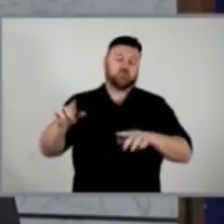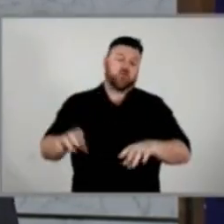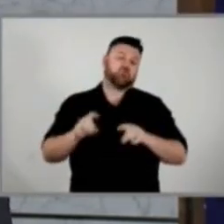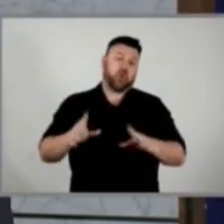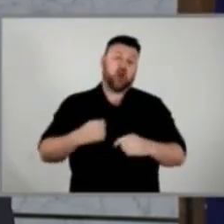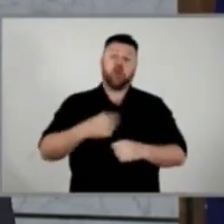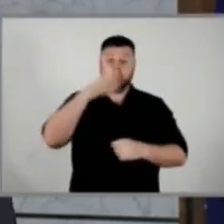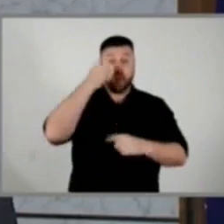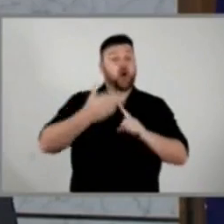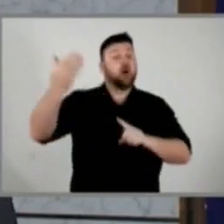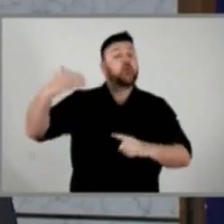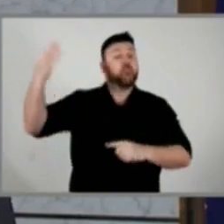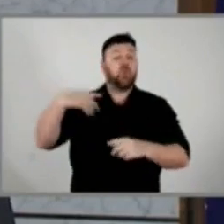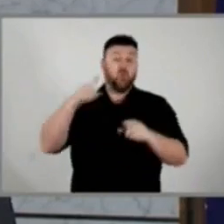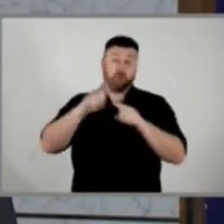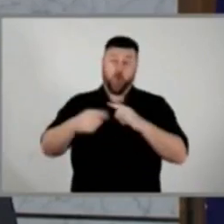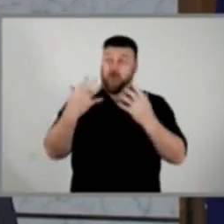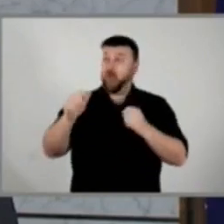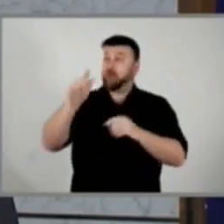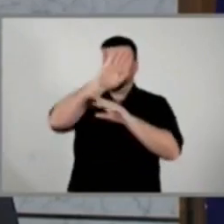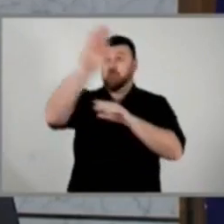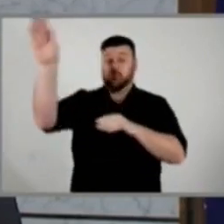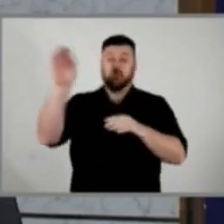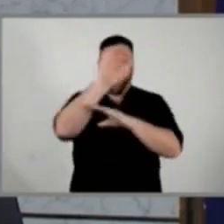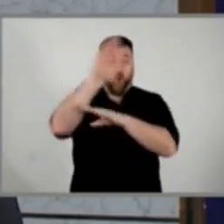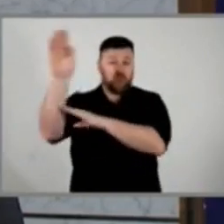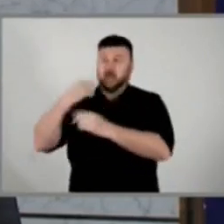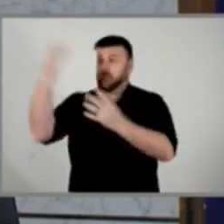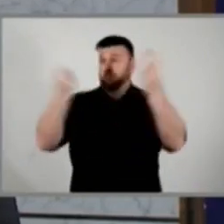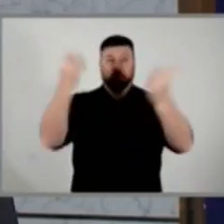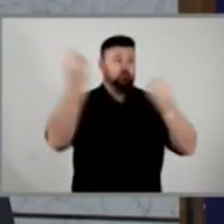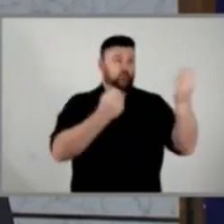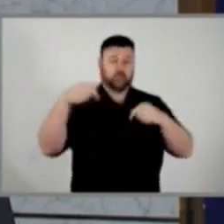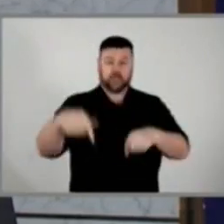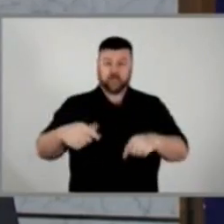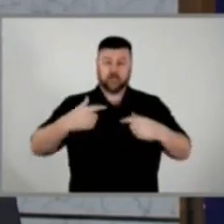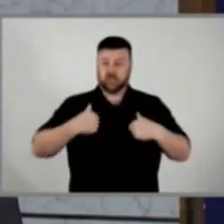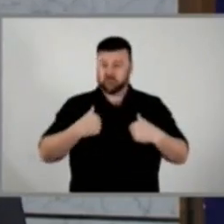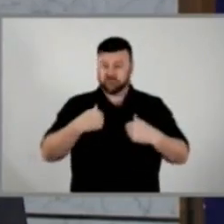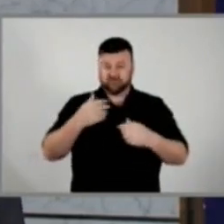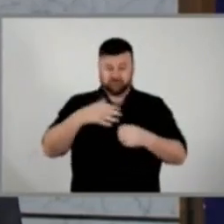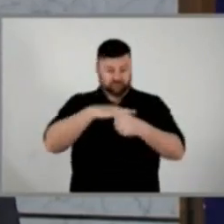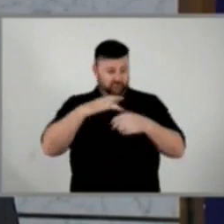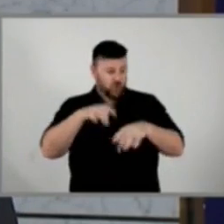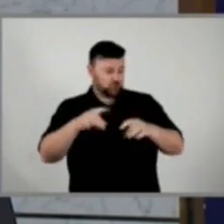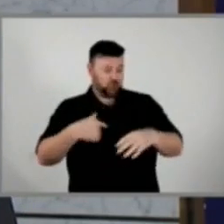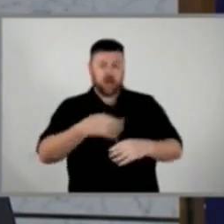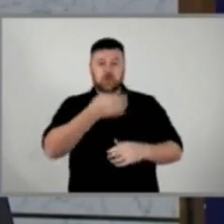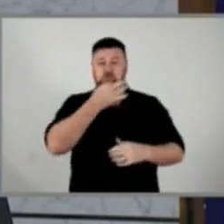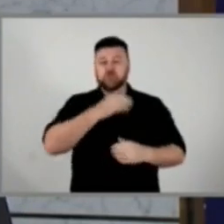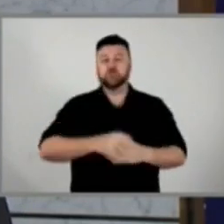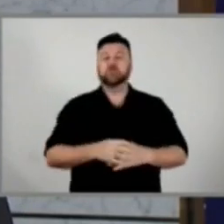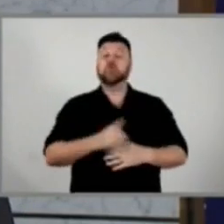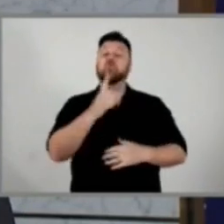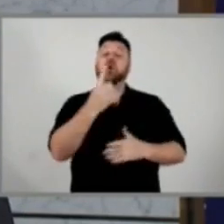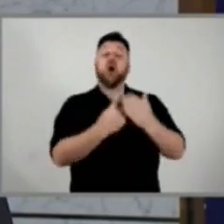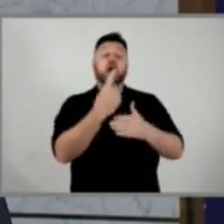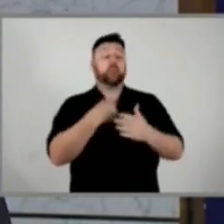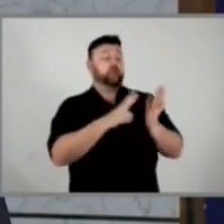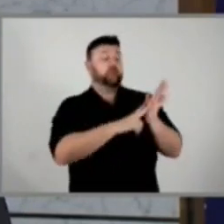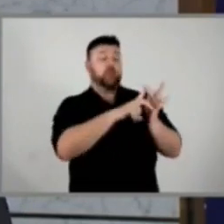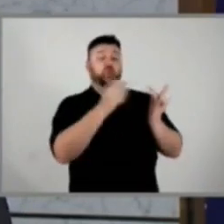are coming from overseas, very few local cases. In fact, the 14-day rolling average now in Victoria is continuing to decrease. There's